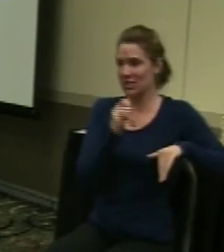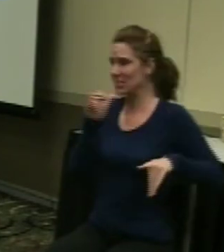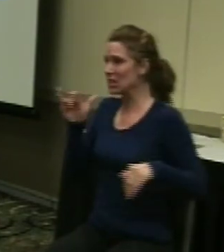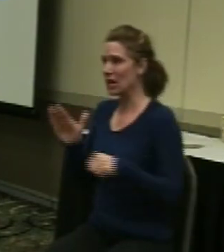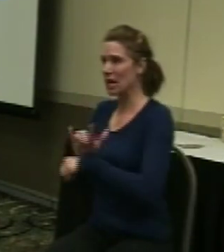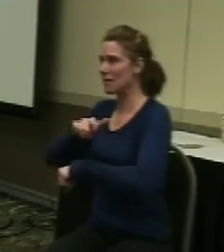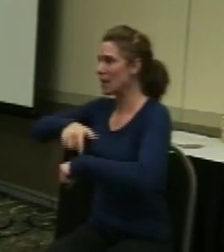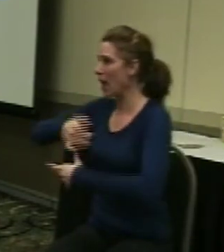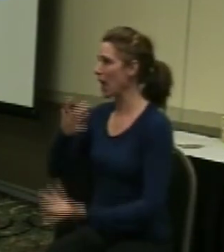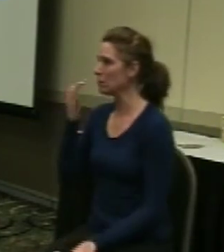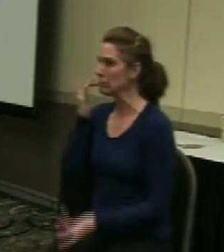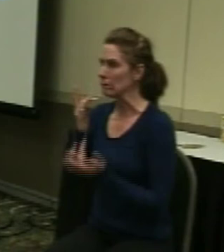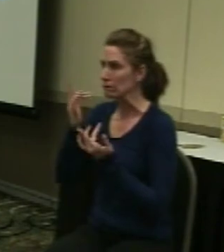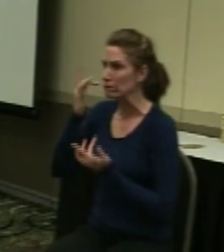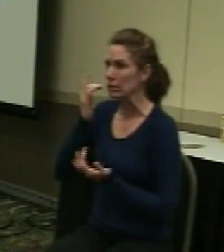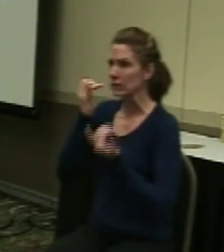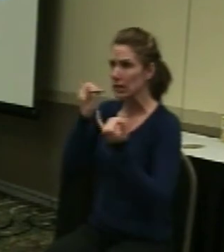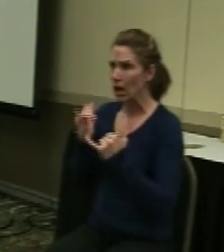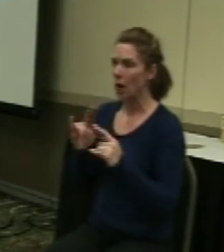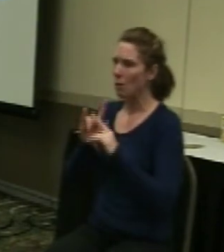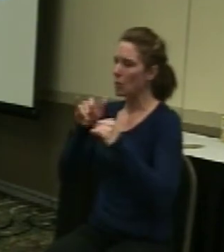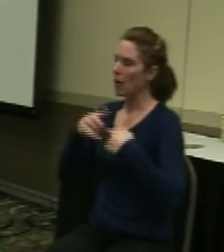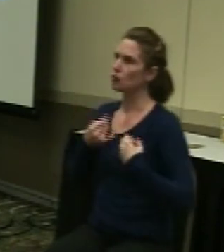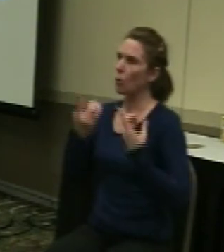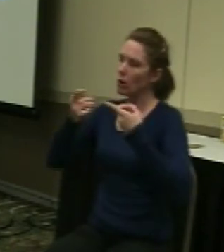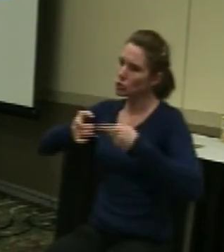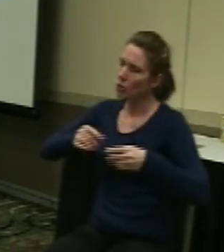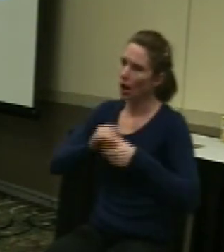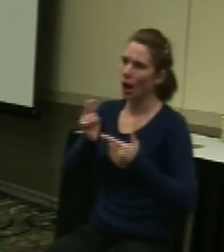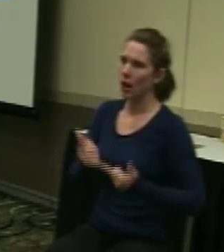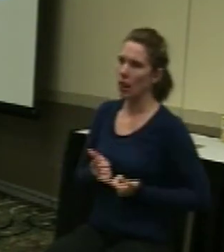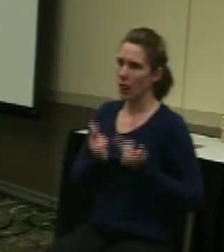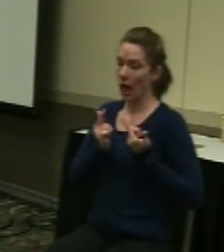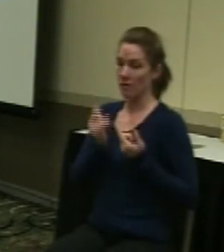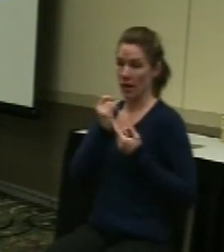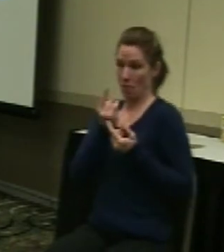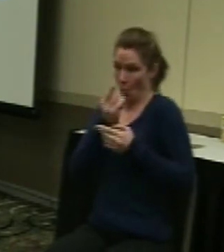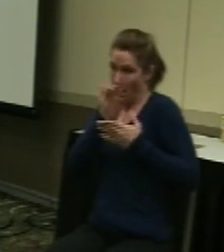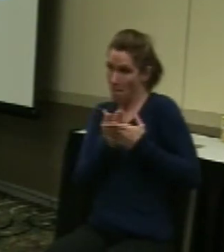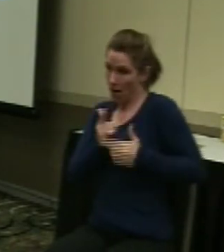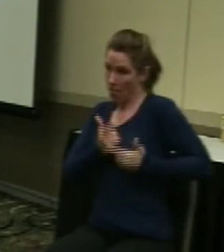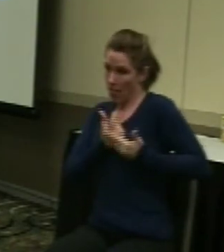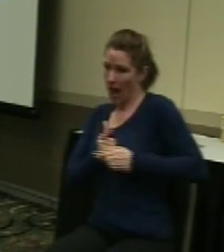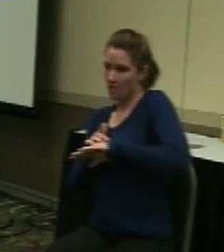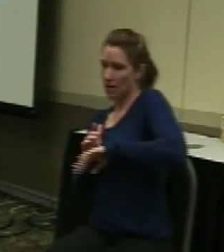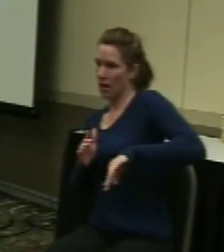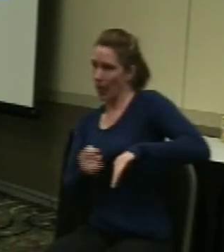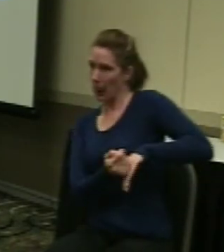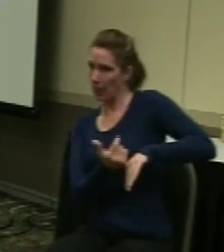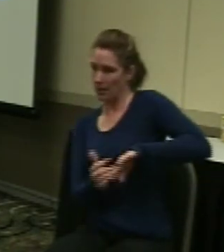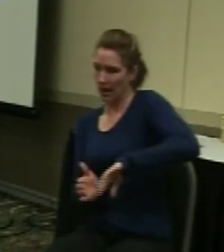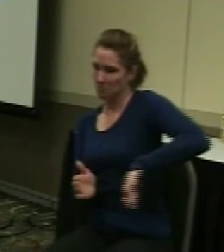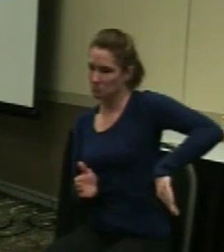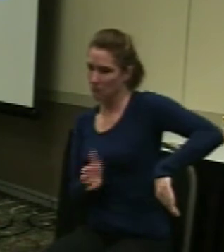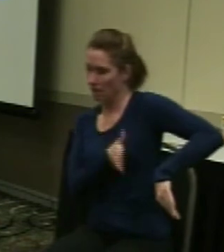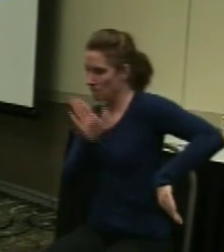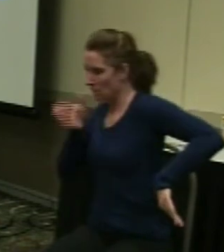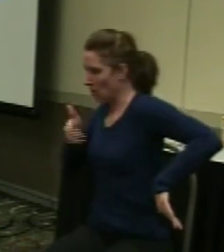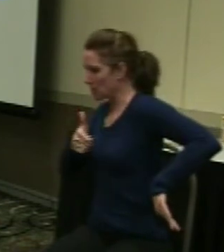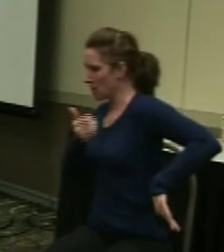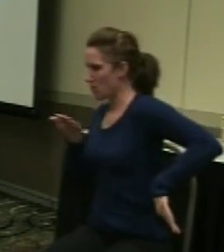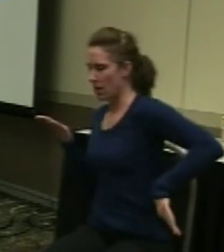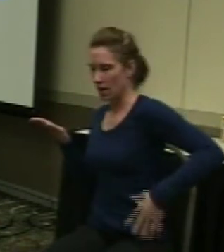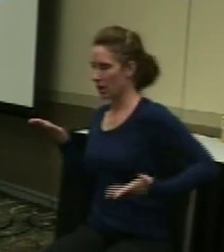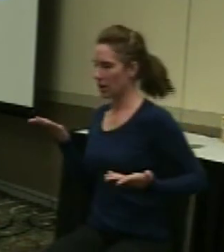alone that there are actually 2 or 3 other big pieces in our lives, but if you slice off one, we haven't enough time to do all that. Enough time to do, and there's this piece and that